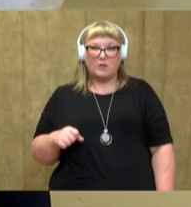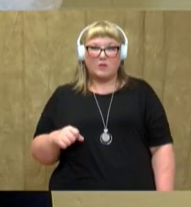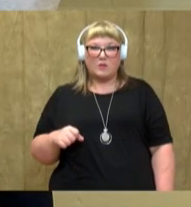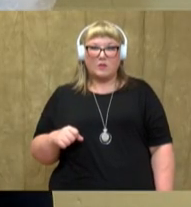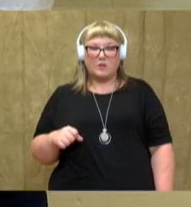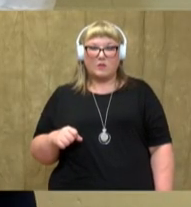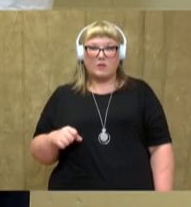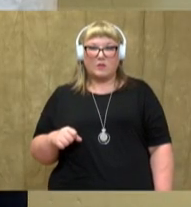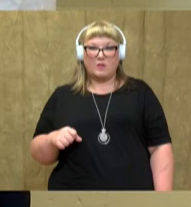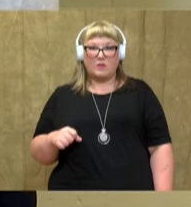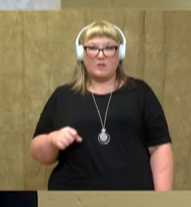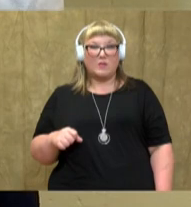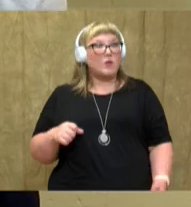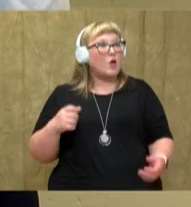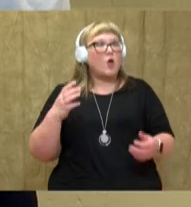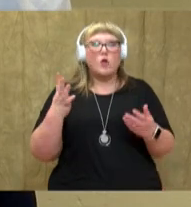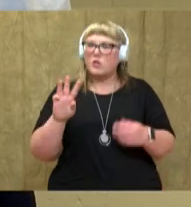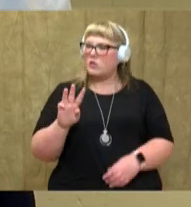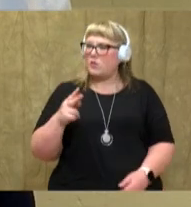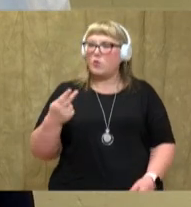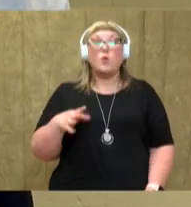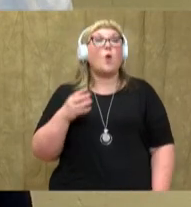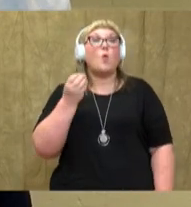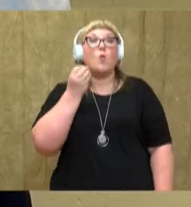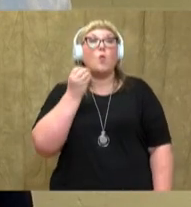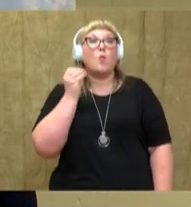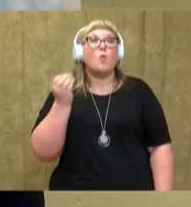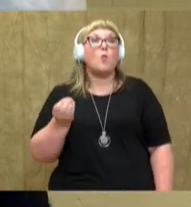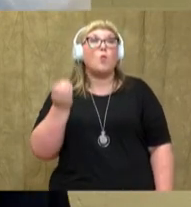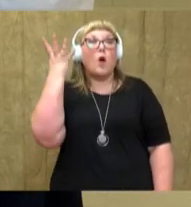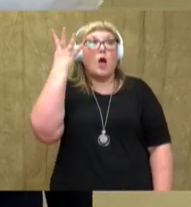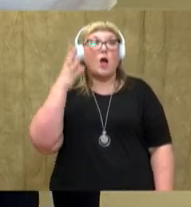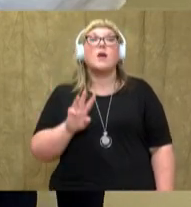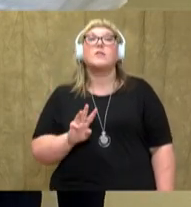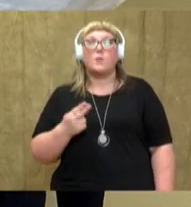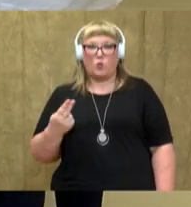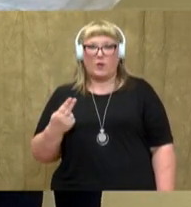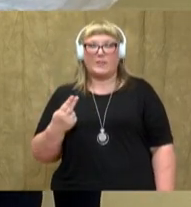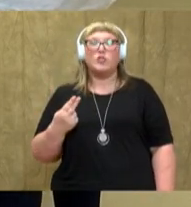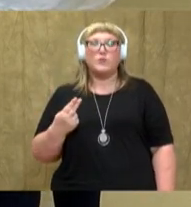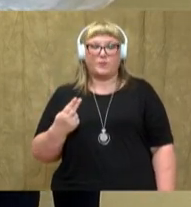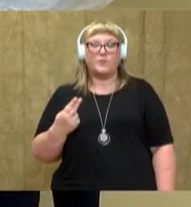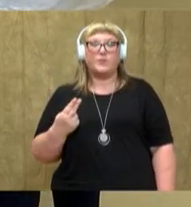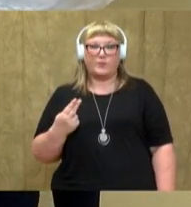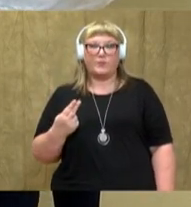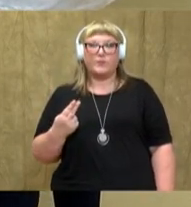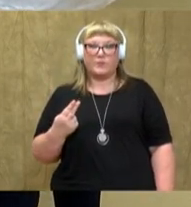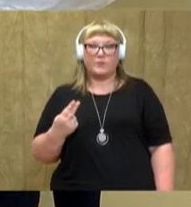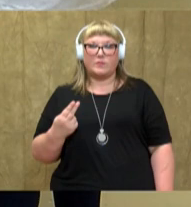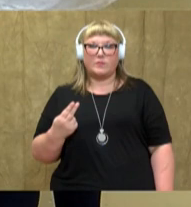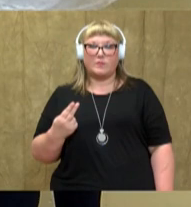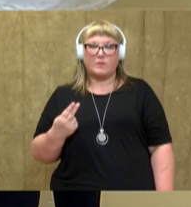Very good. And that is made by which letters? Represented by the letters W, H.